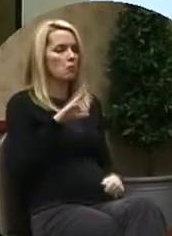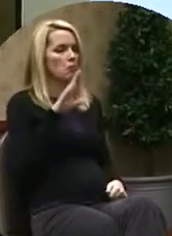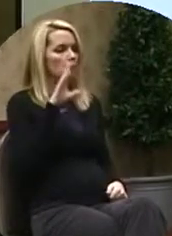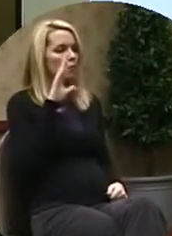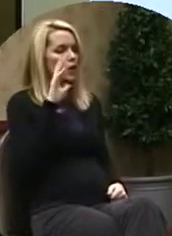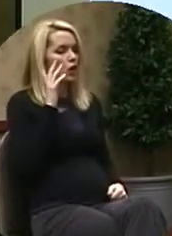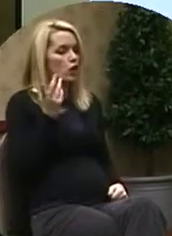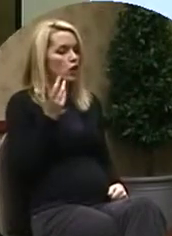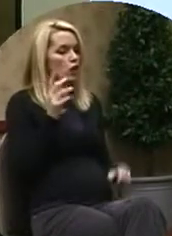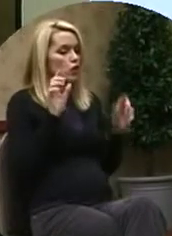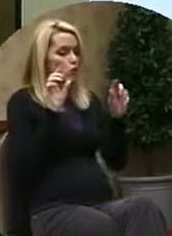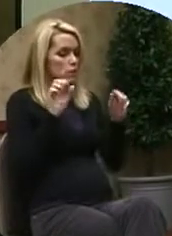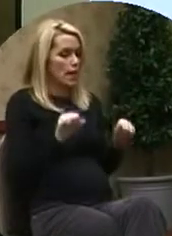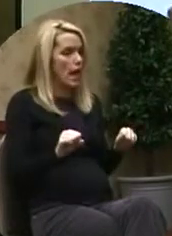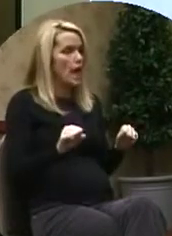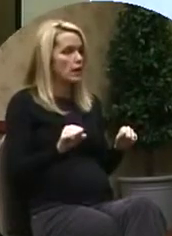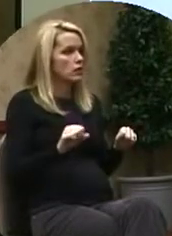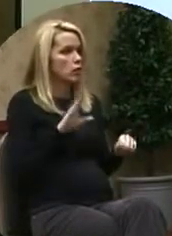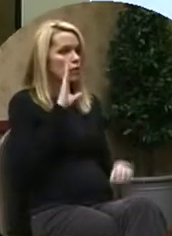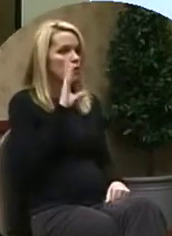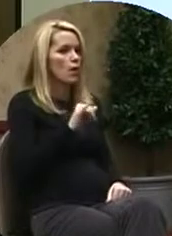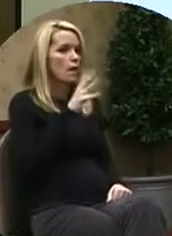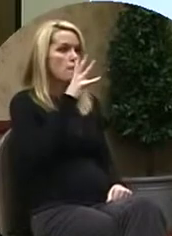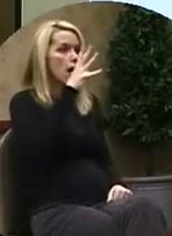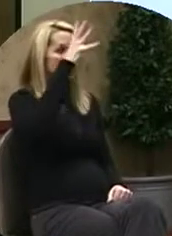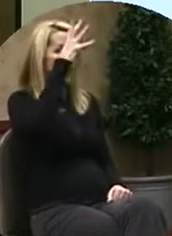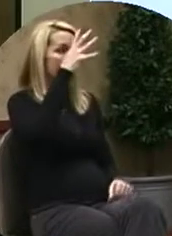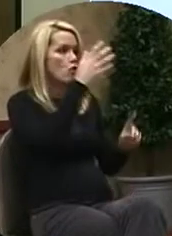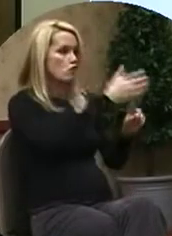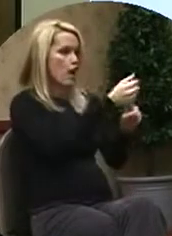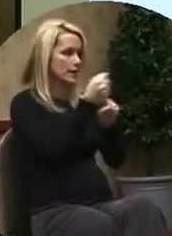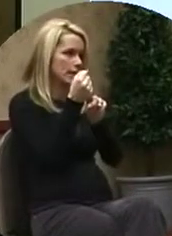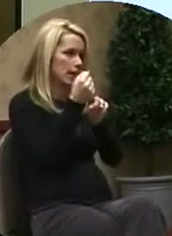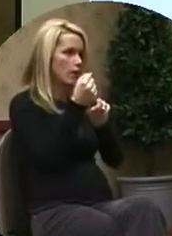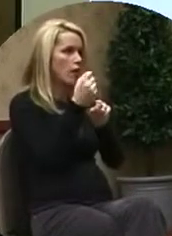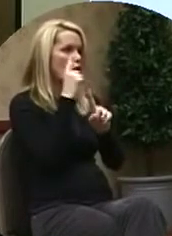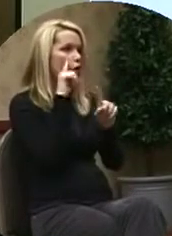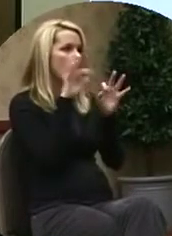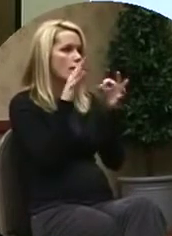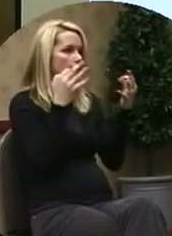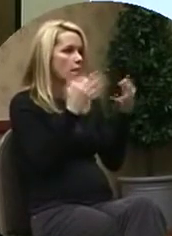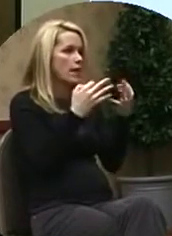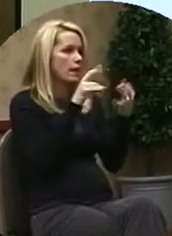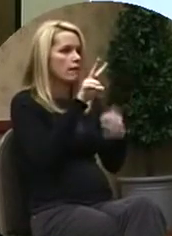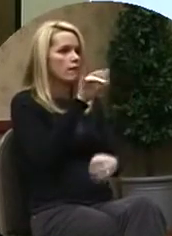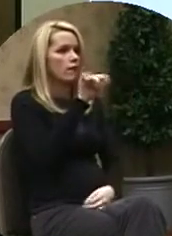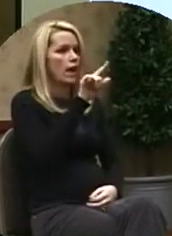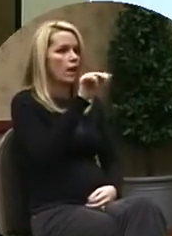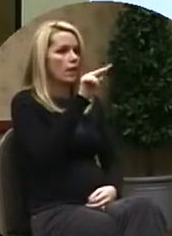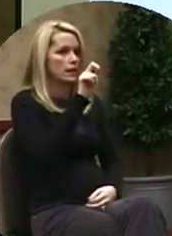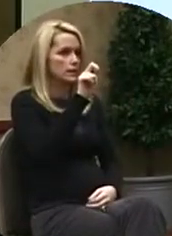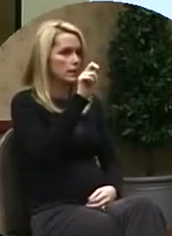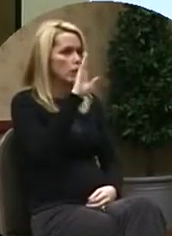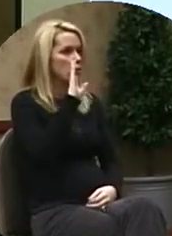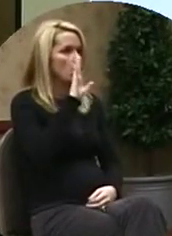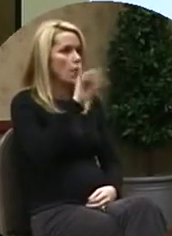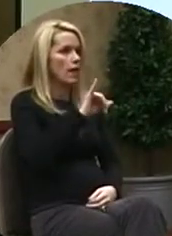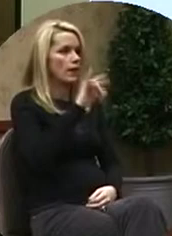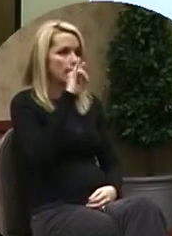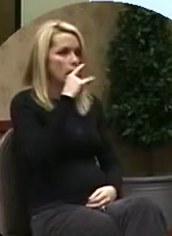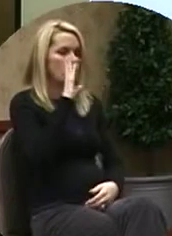these discussions where mom or dad has been arrested and taken away for family violence, and you know that the kiddo is going to come in armed for